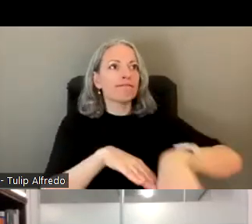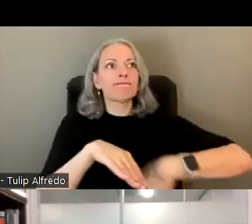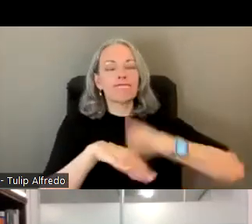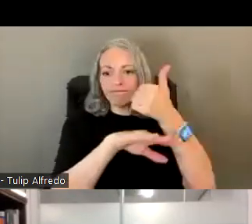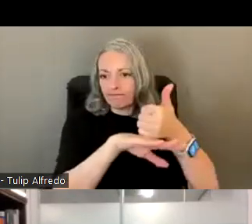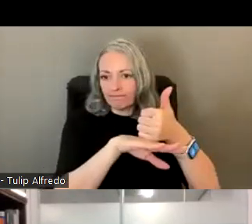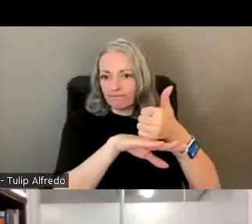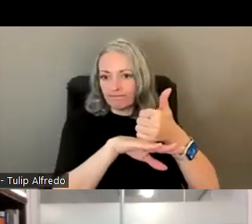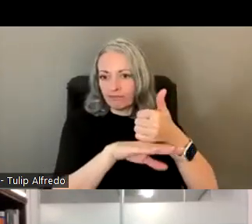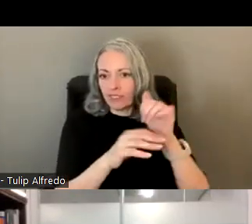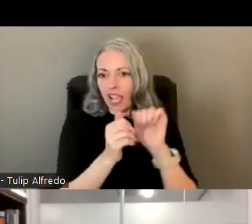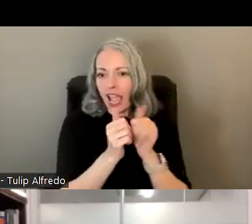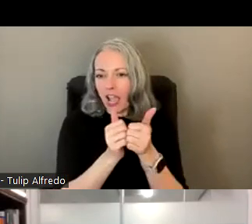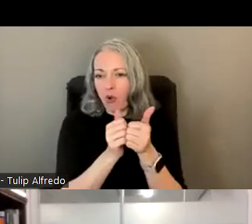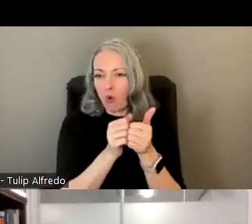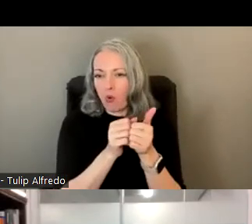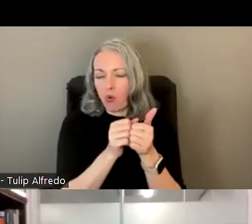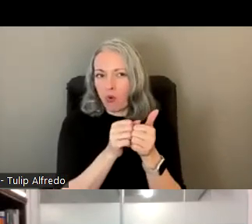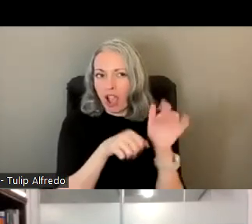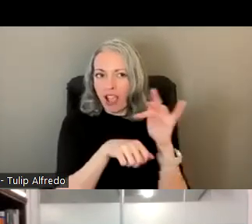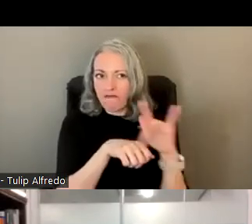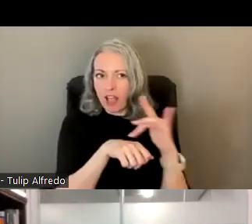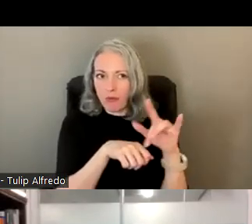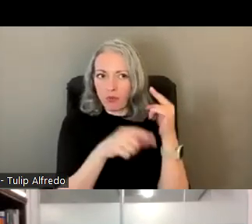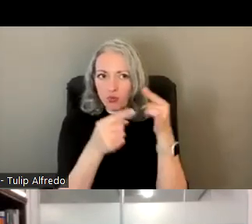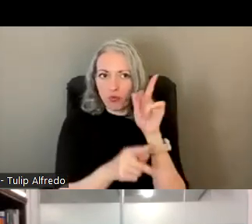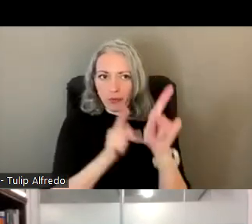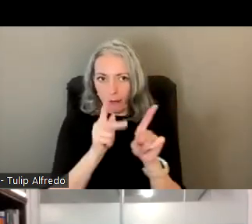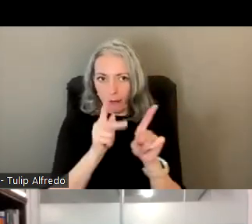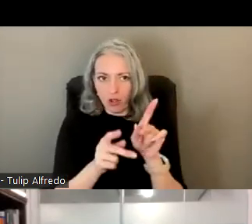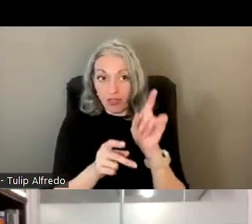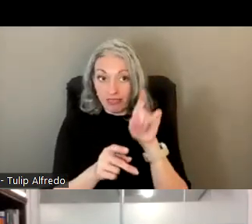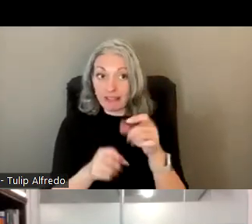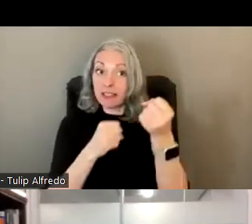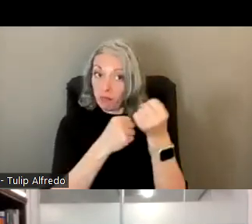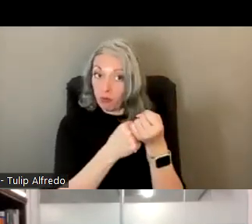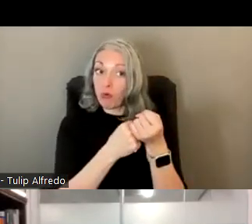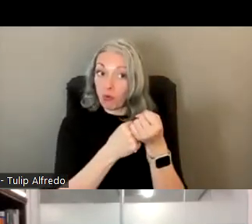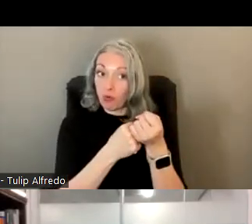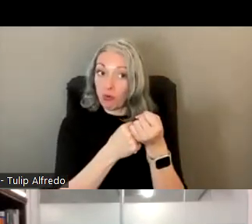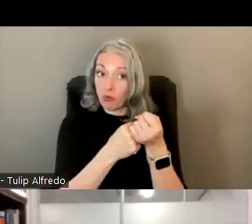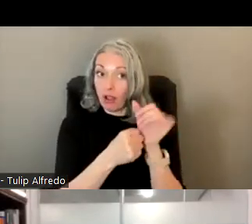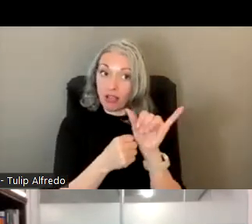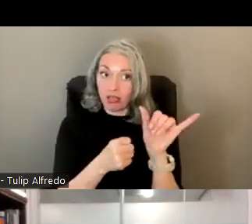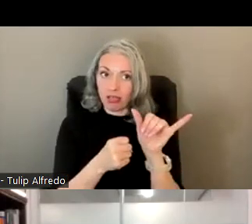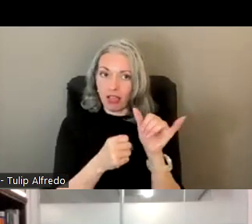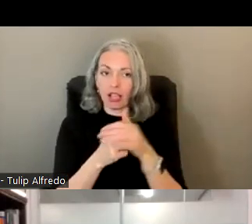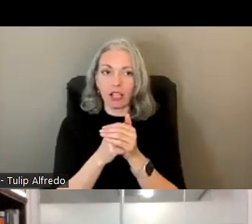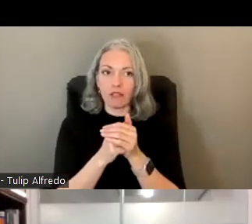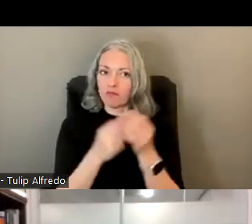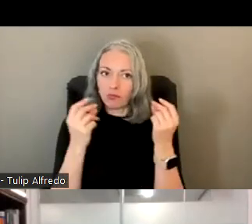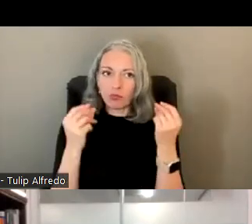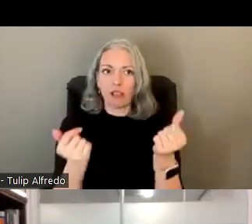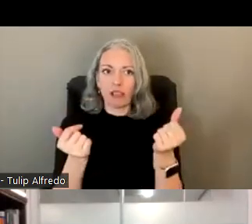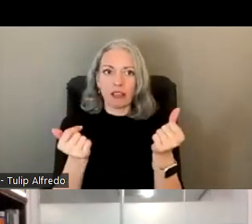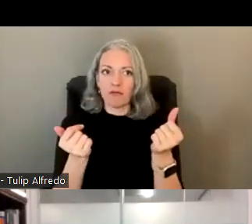How do we make this available to the people that need to have support? Like boots on the ground right away, and how